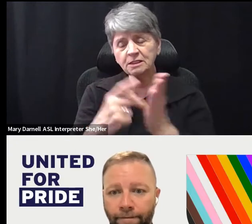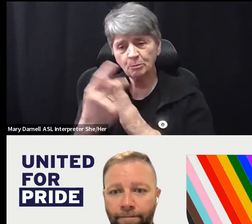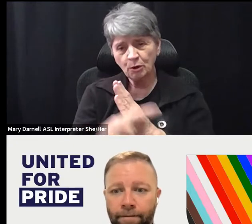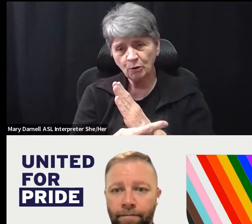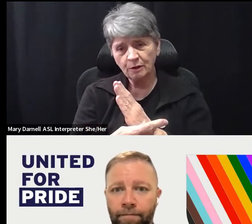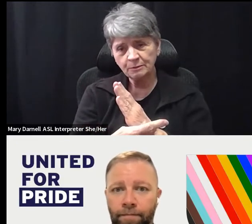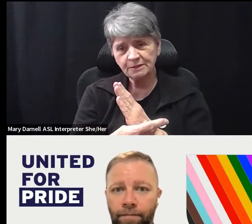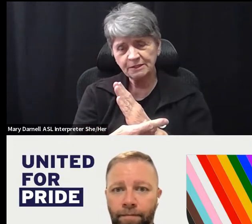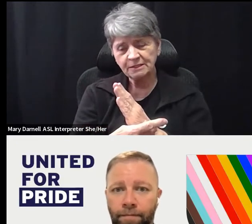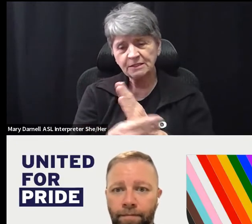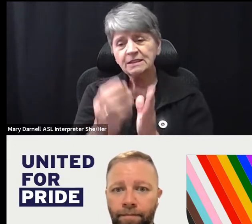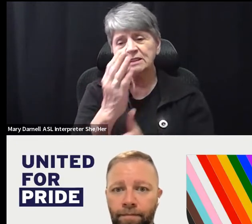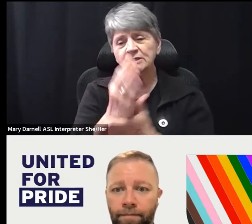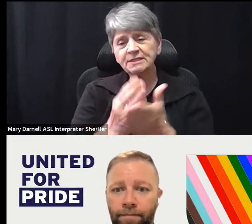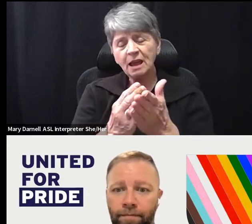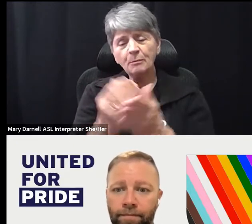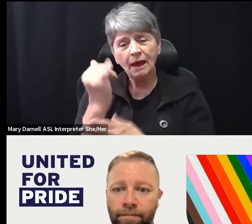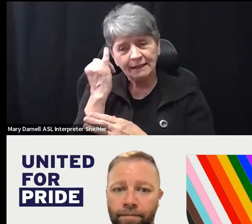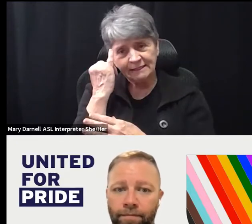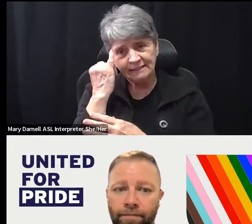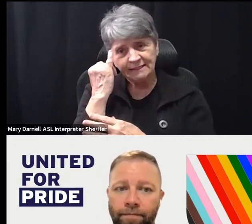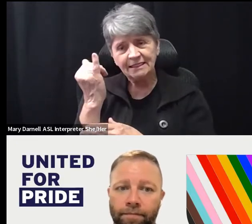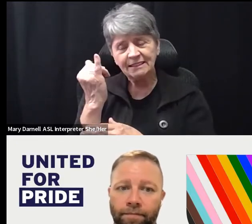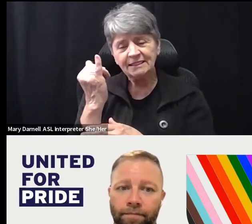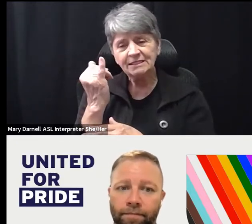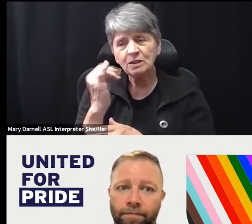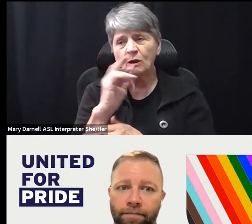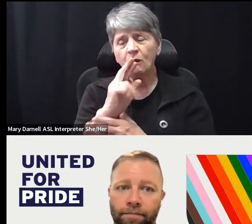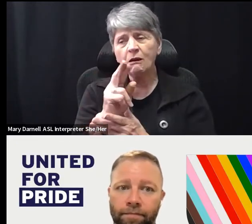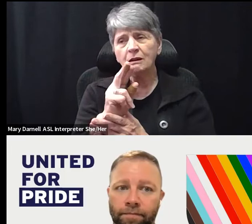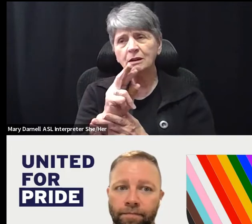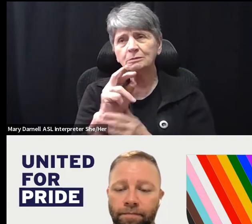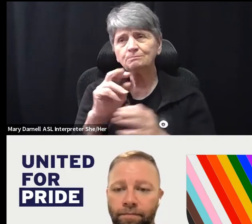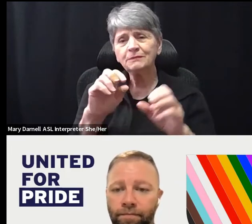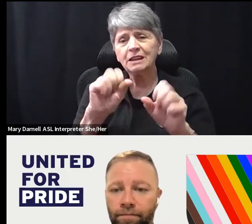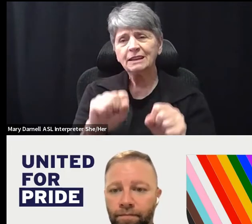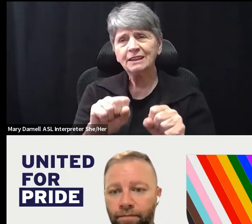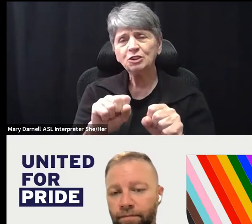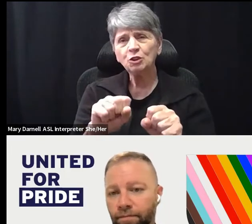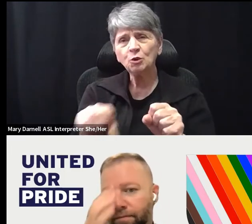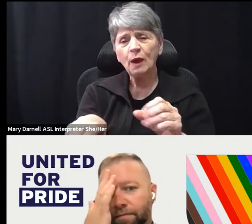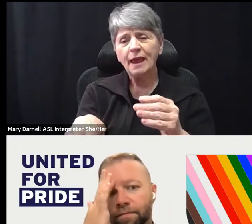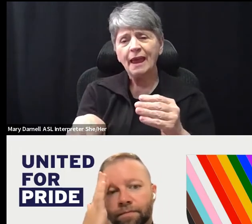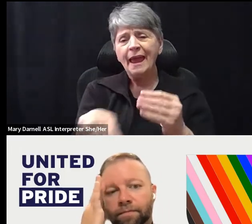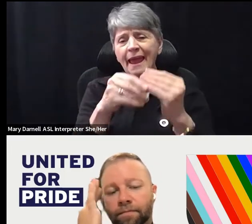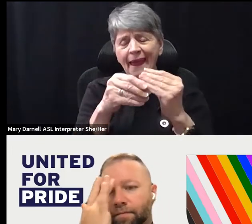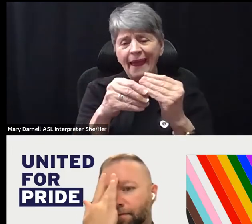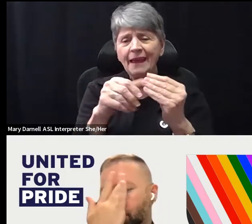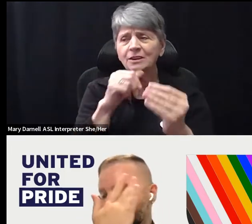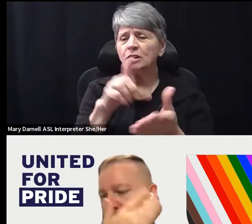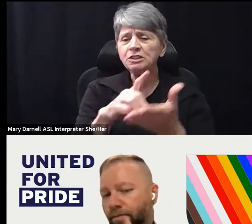add, you know, accountability protections to them? Can you add non-discrimination protections to